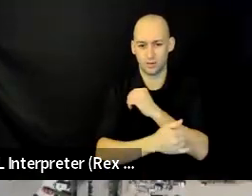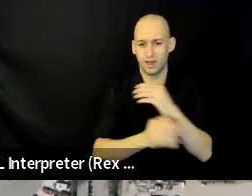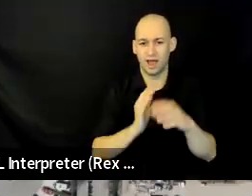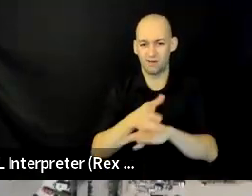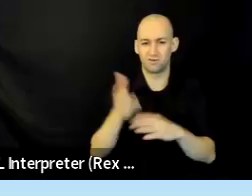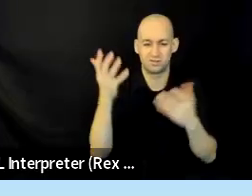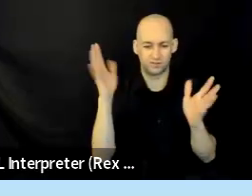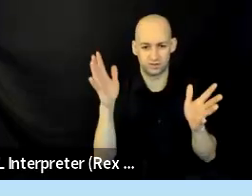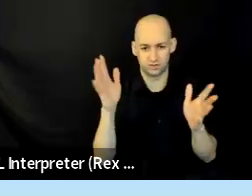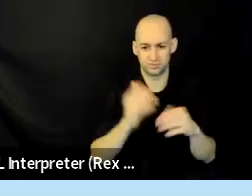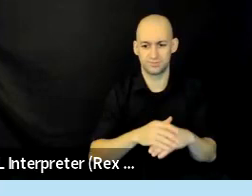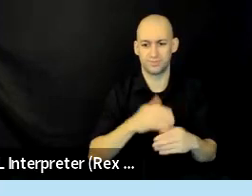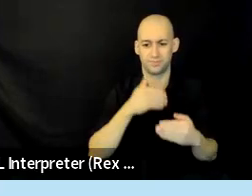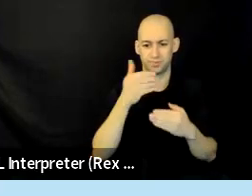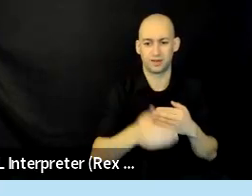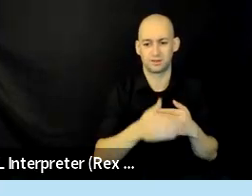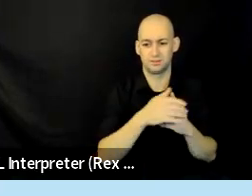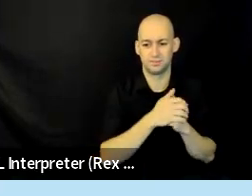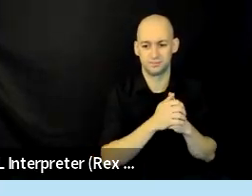Next slide.